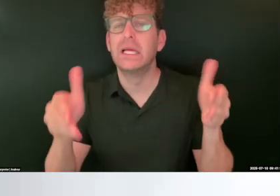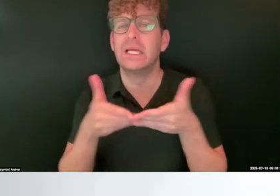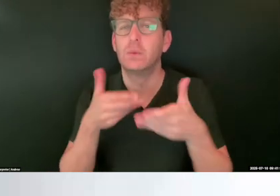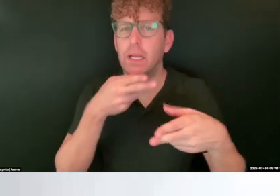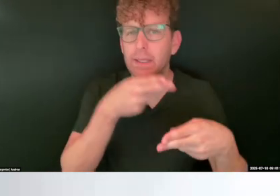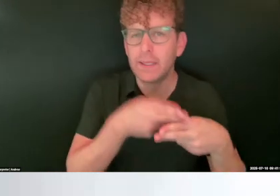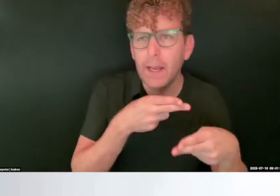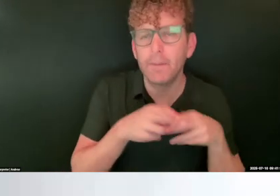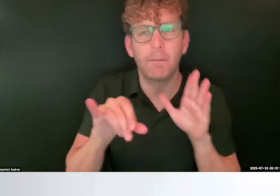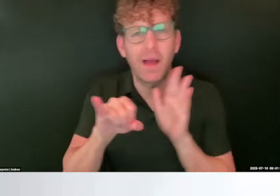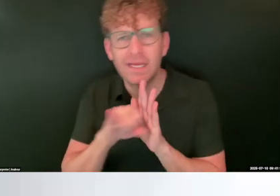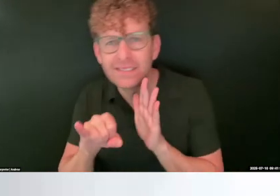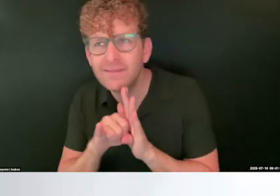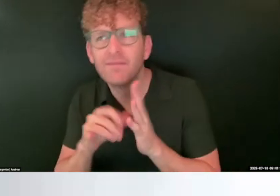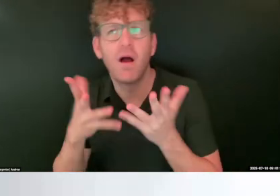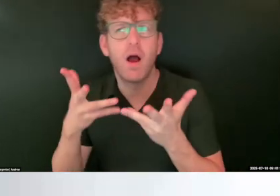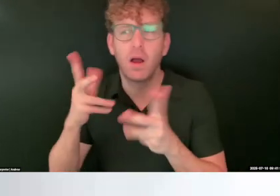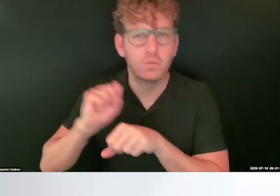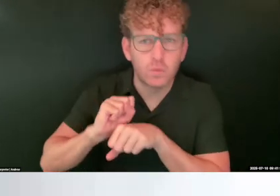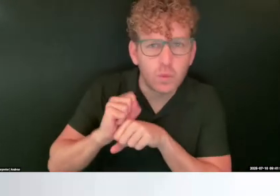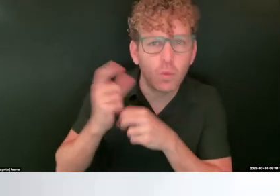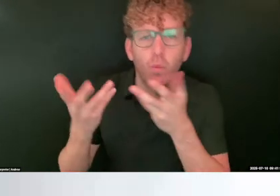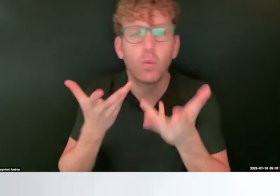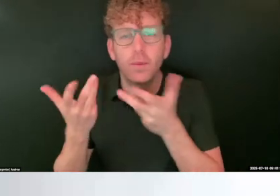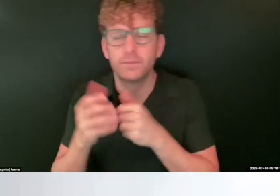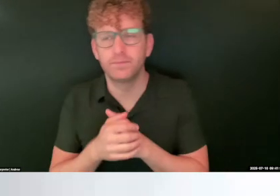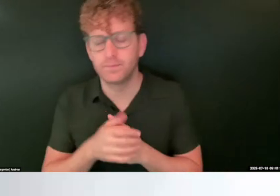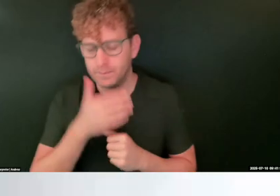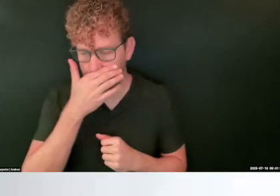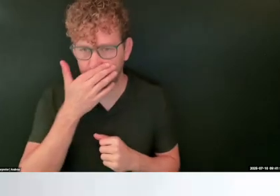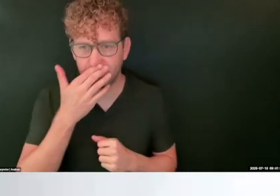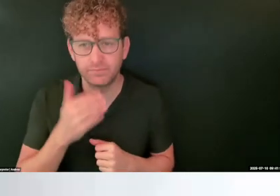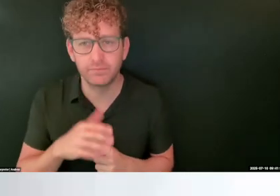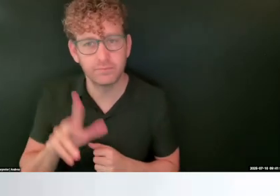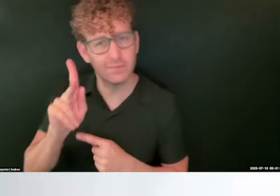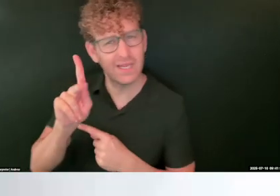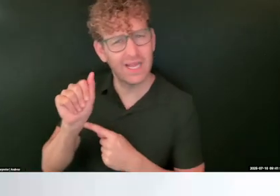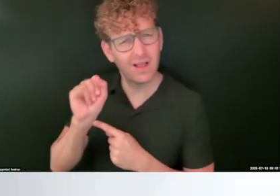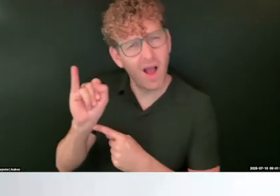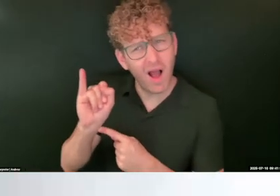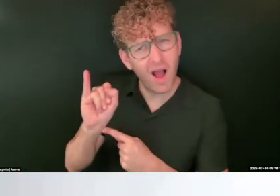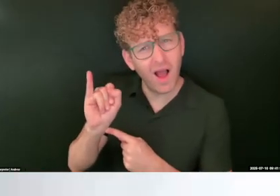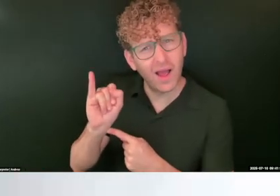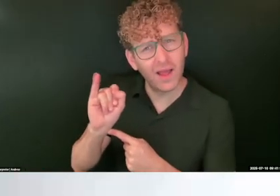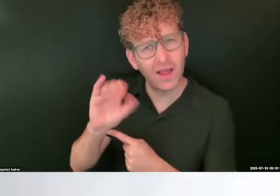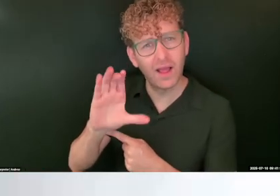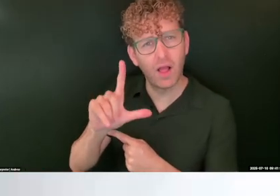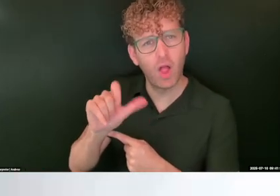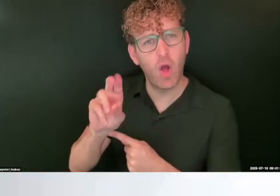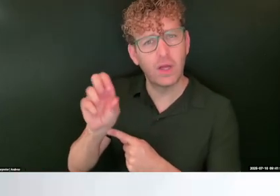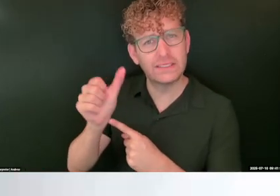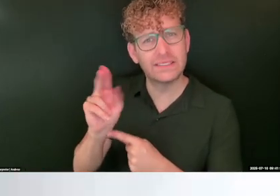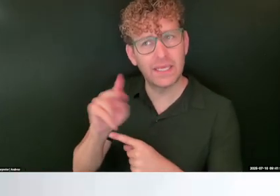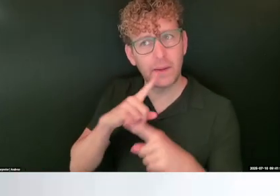you, introduce yourself by name and identify any affiliation that you have. Kai Clausen, I